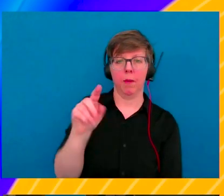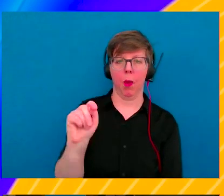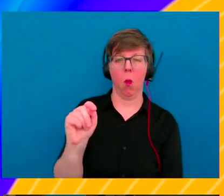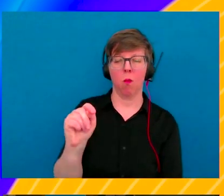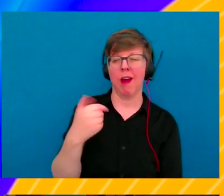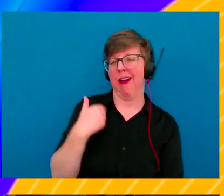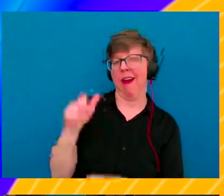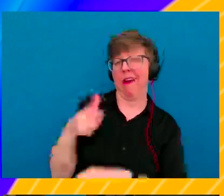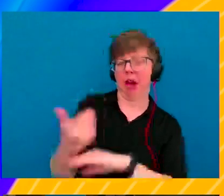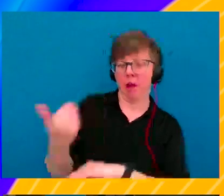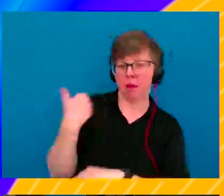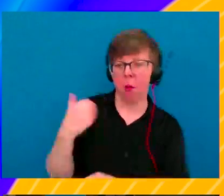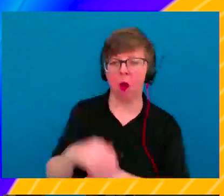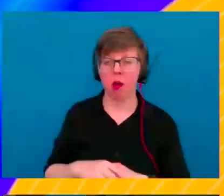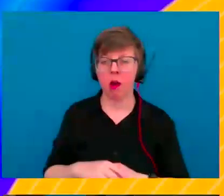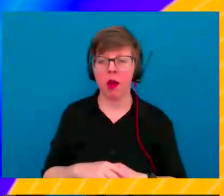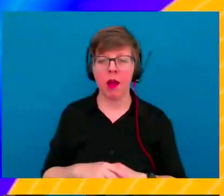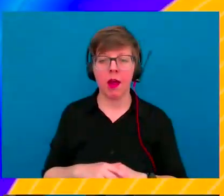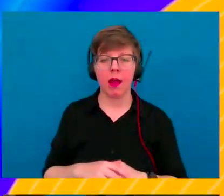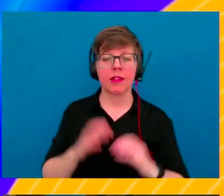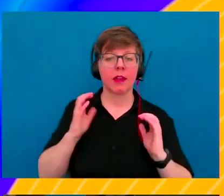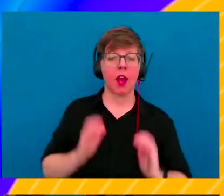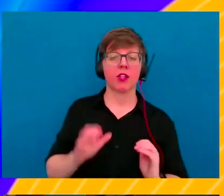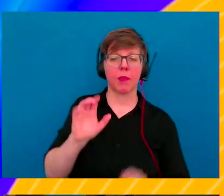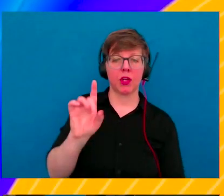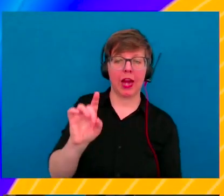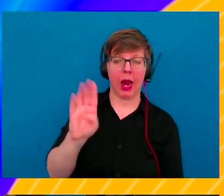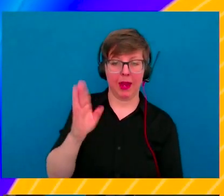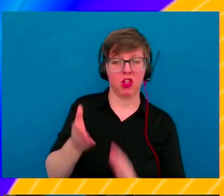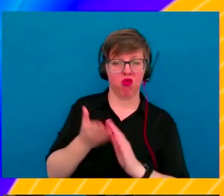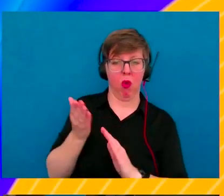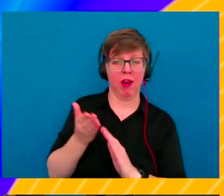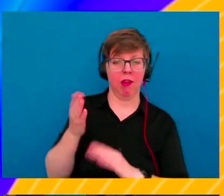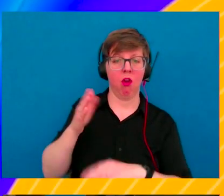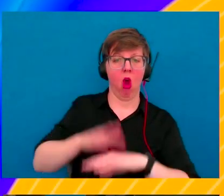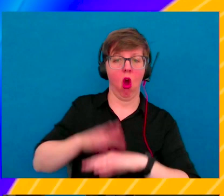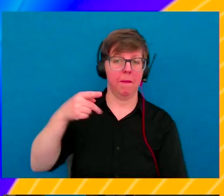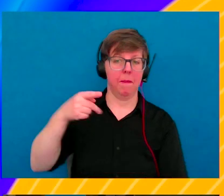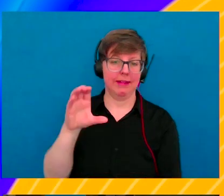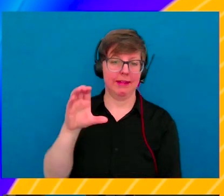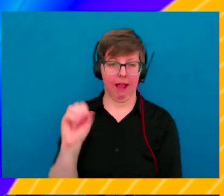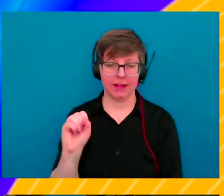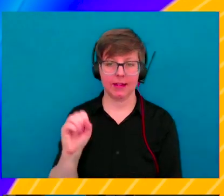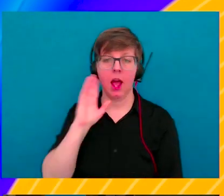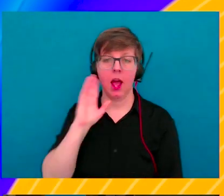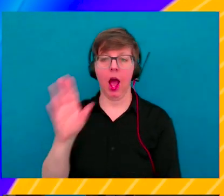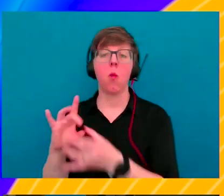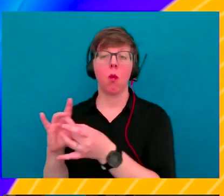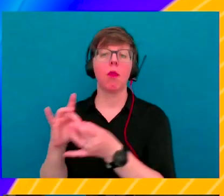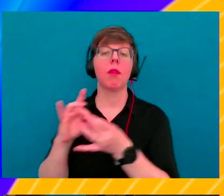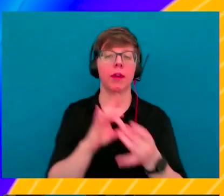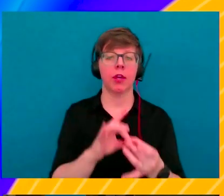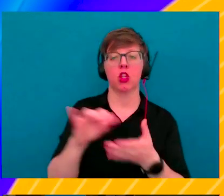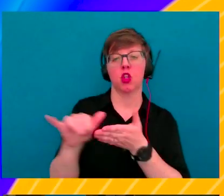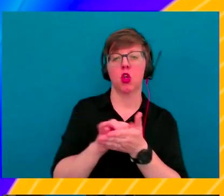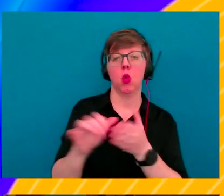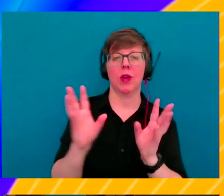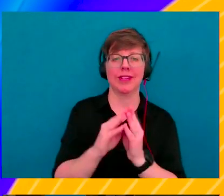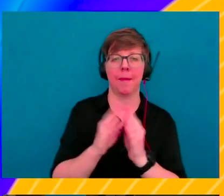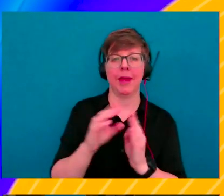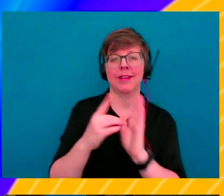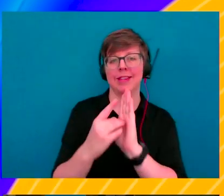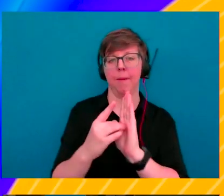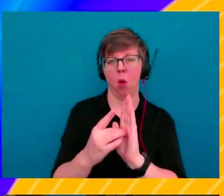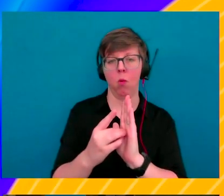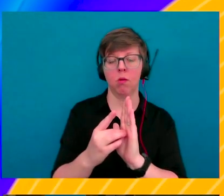running on ECS. And then I'm going to link that to my New York Summit demo. And what's cool is this will get linked